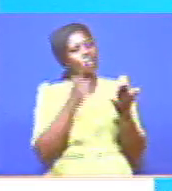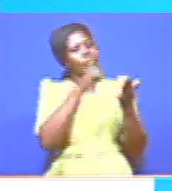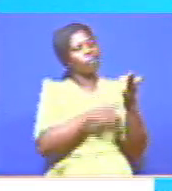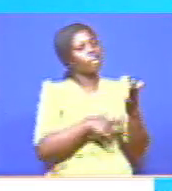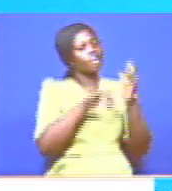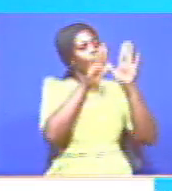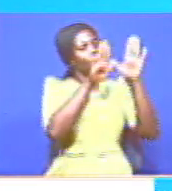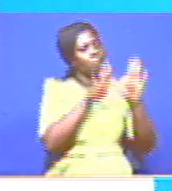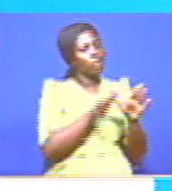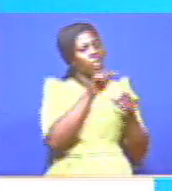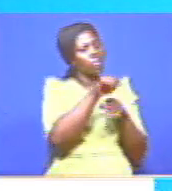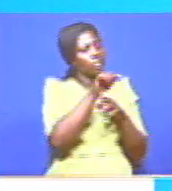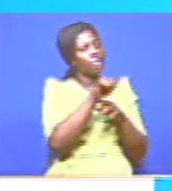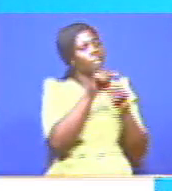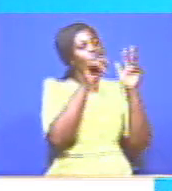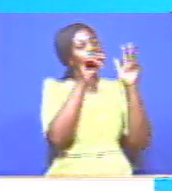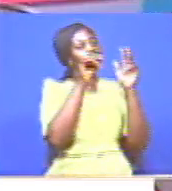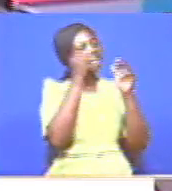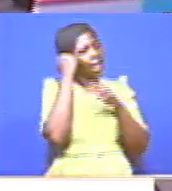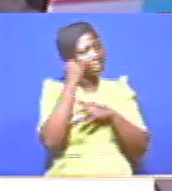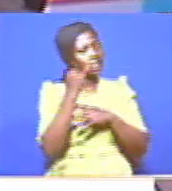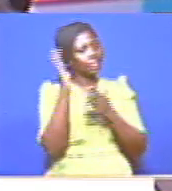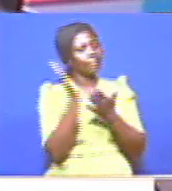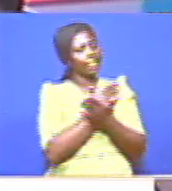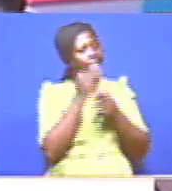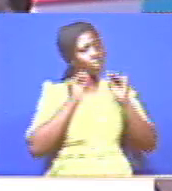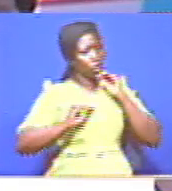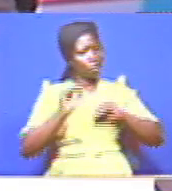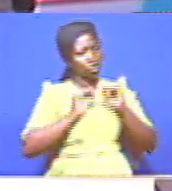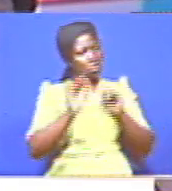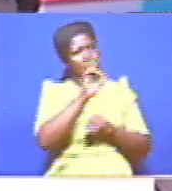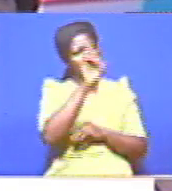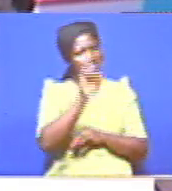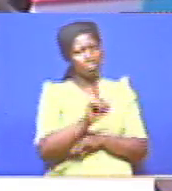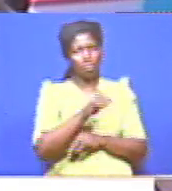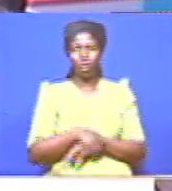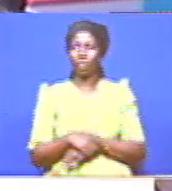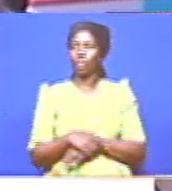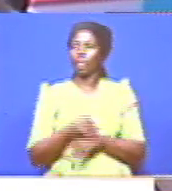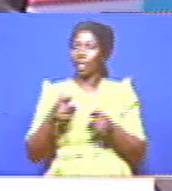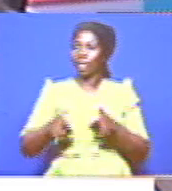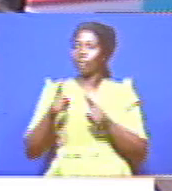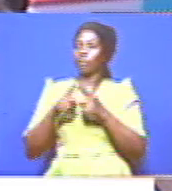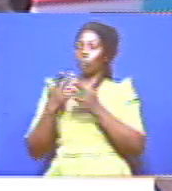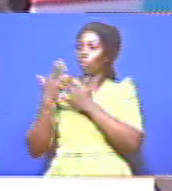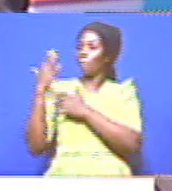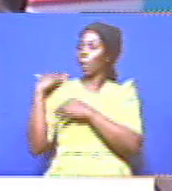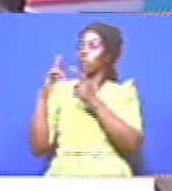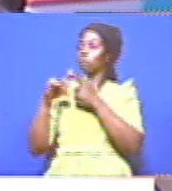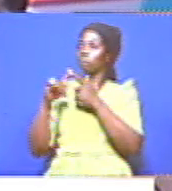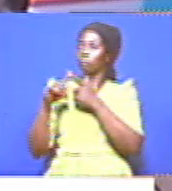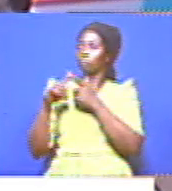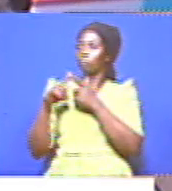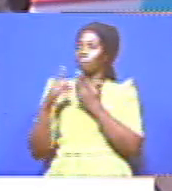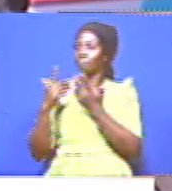aspect in the fight against corruption? As part of the, if you maybe go back to the mandates of the Ethics